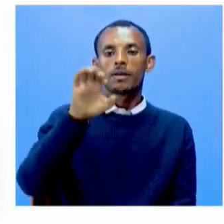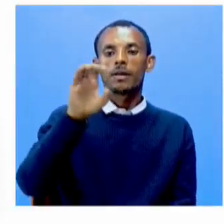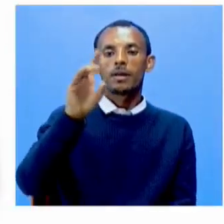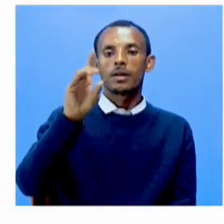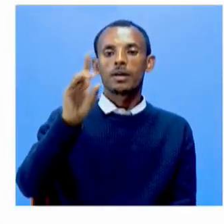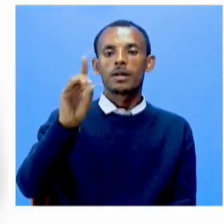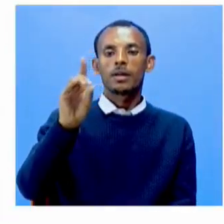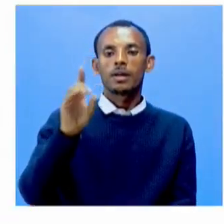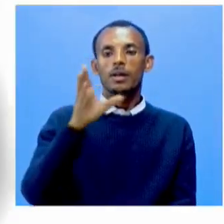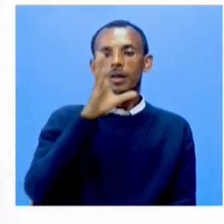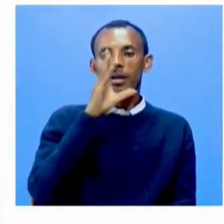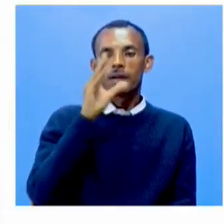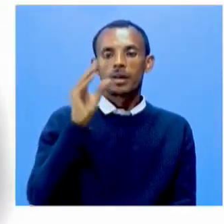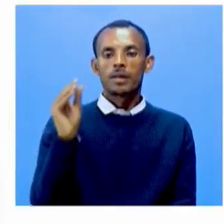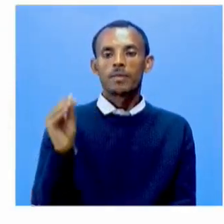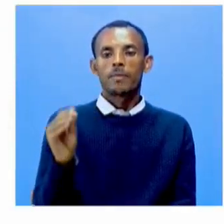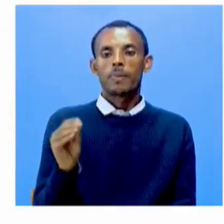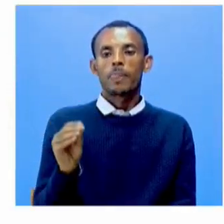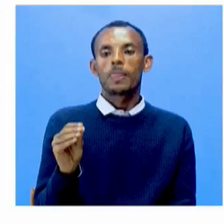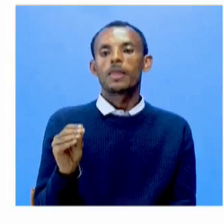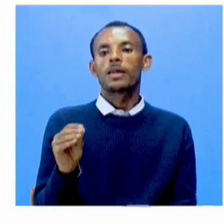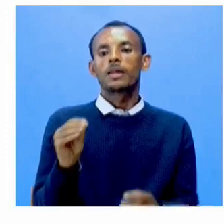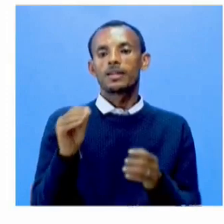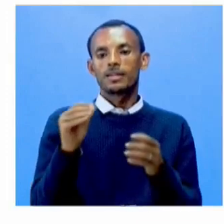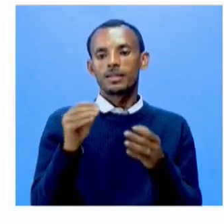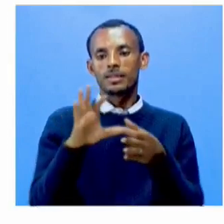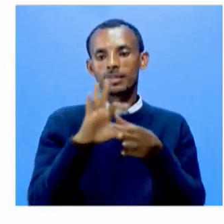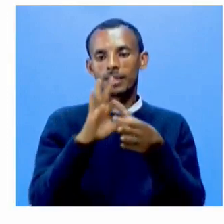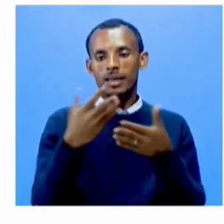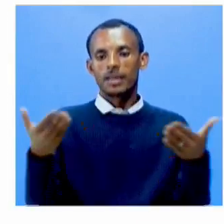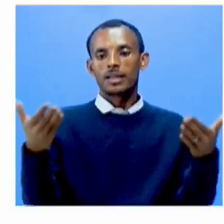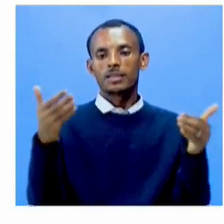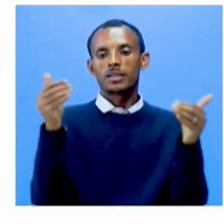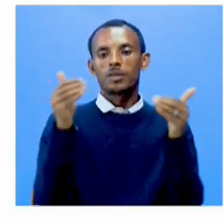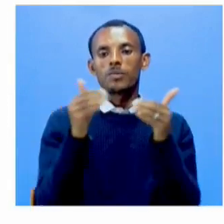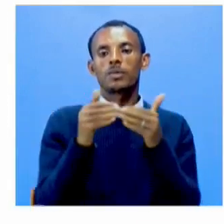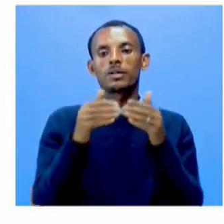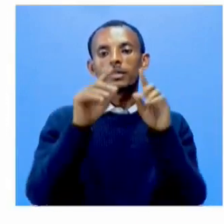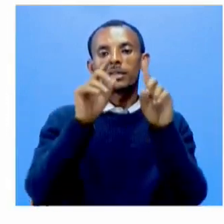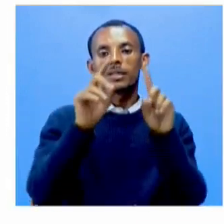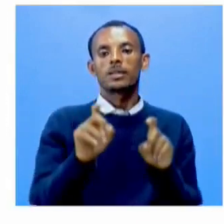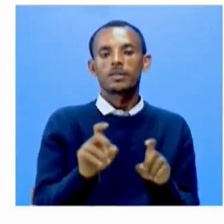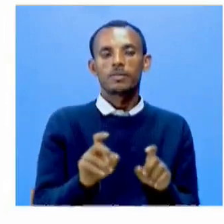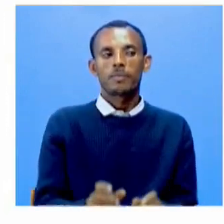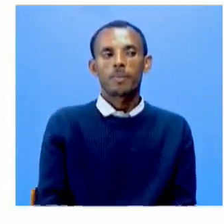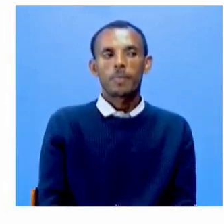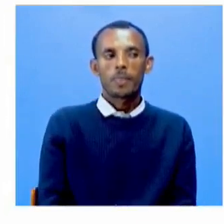FED, and state the congruency test, and state